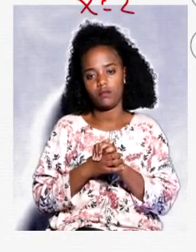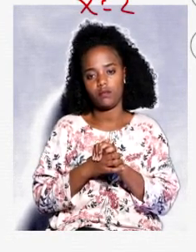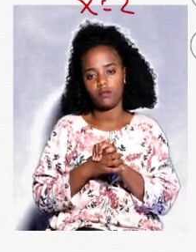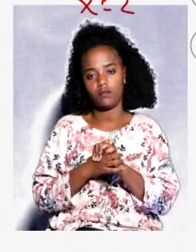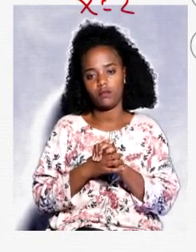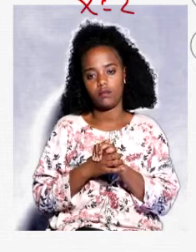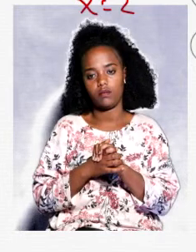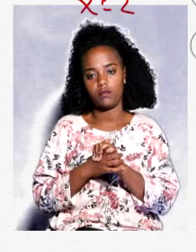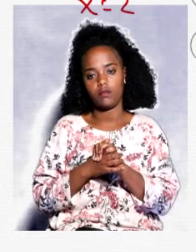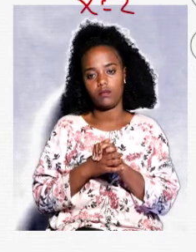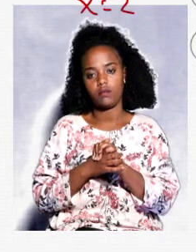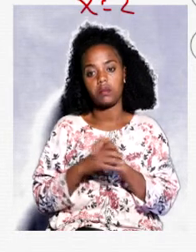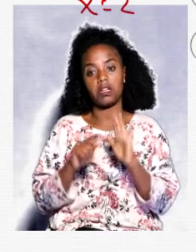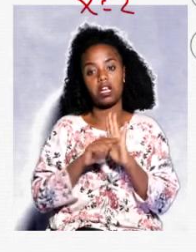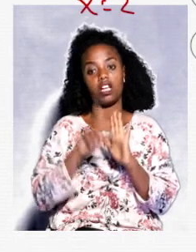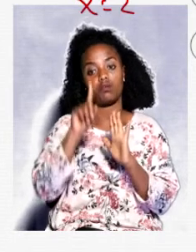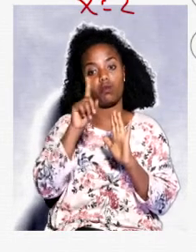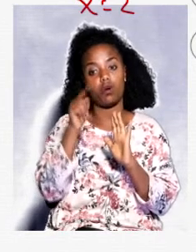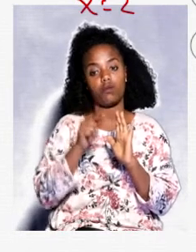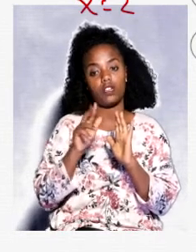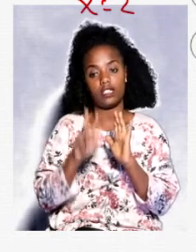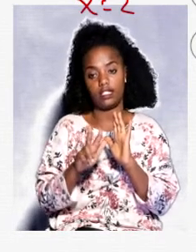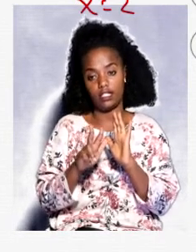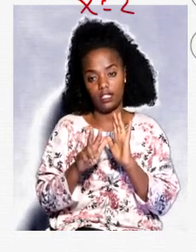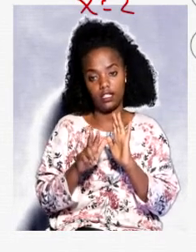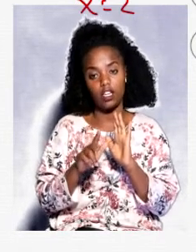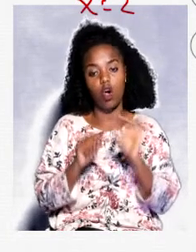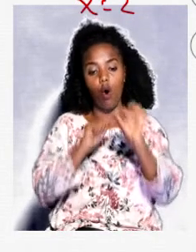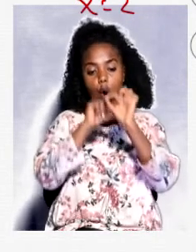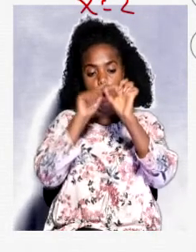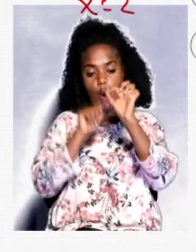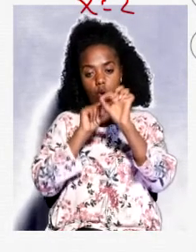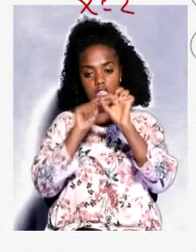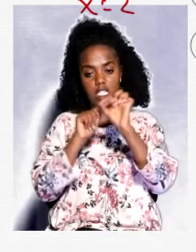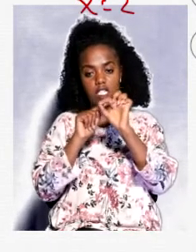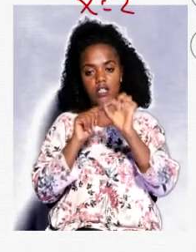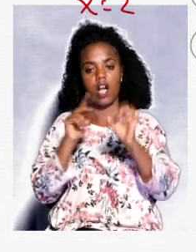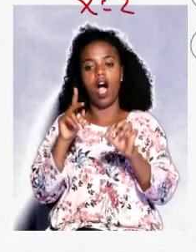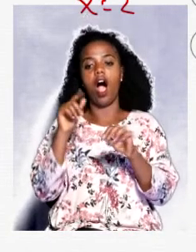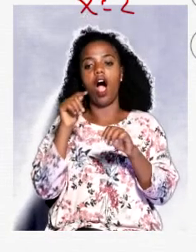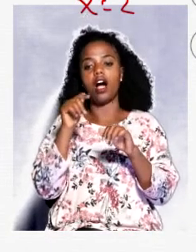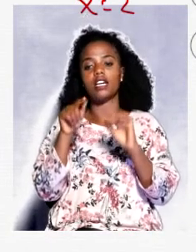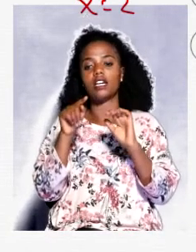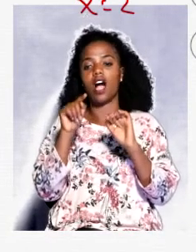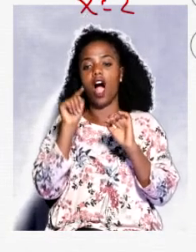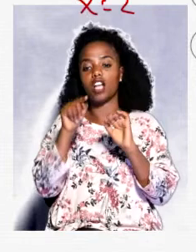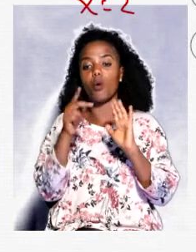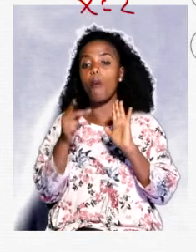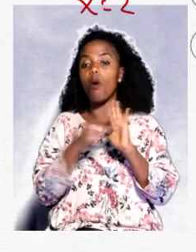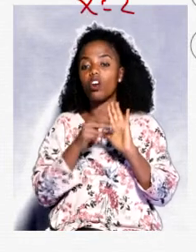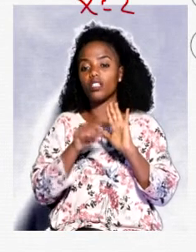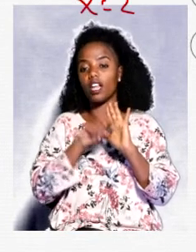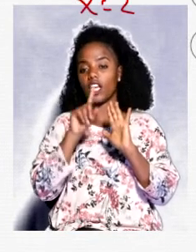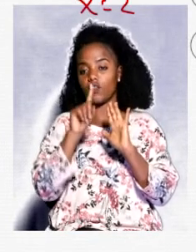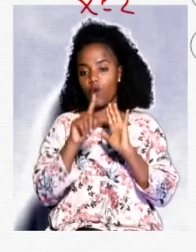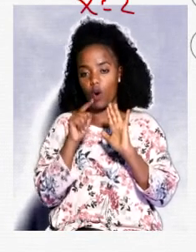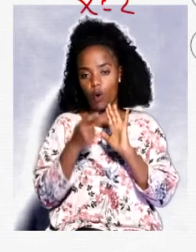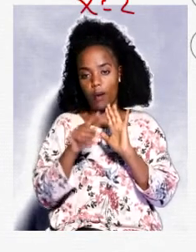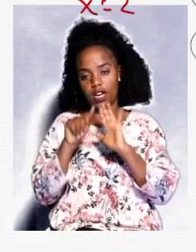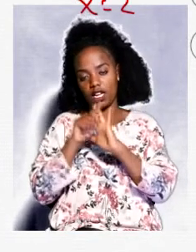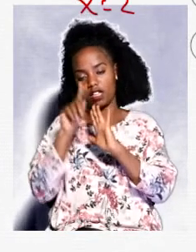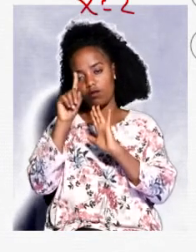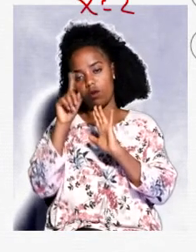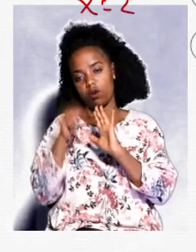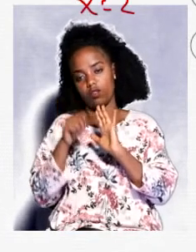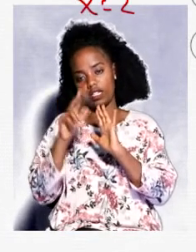assume this one is negative 1 over 3. It has a hole at this point, negative 1 comma negative 1 comma negative 1